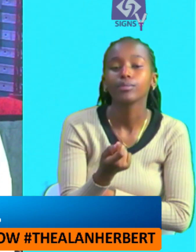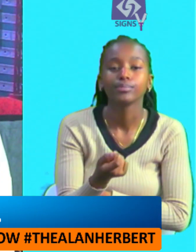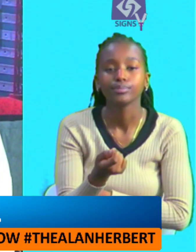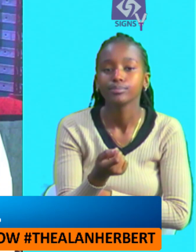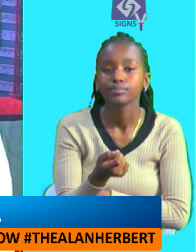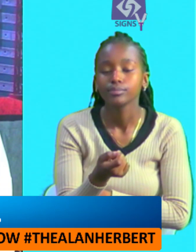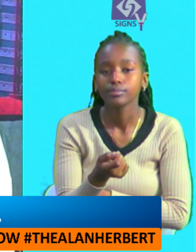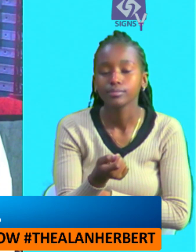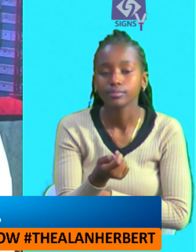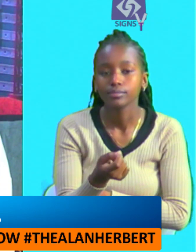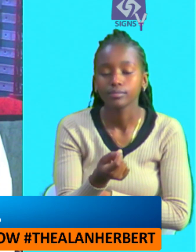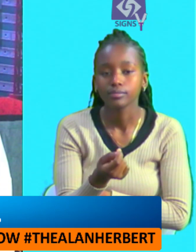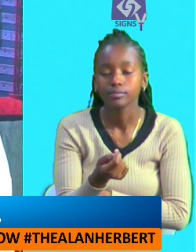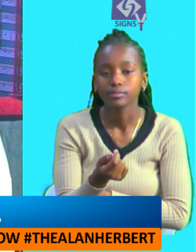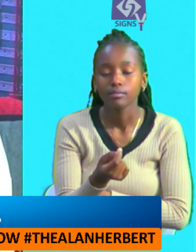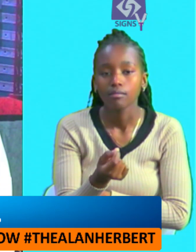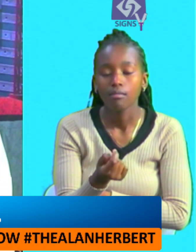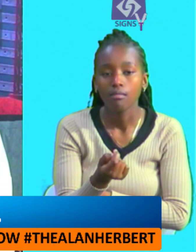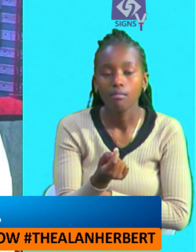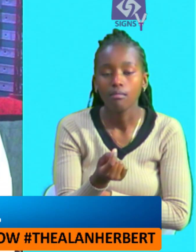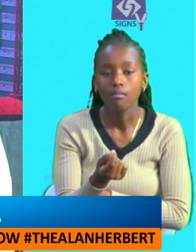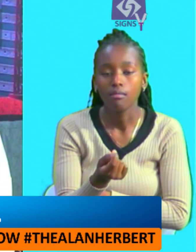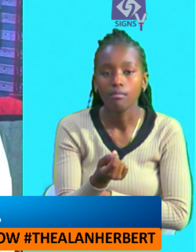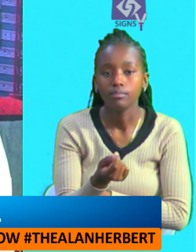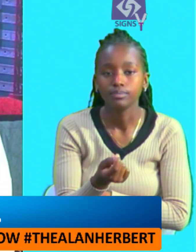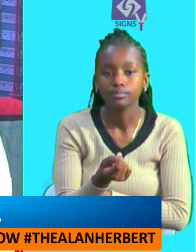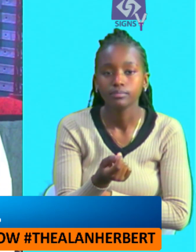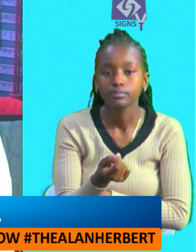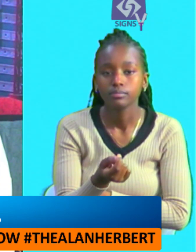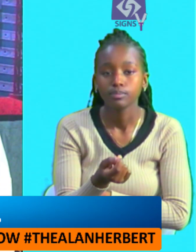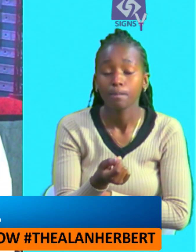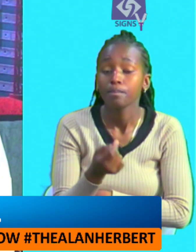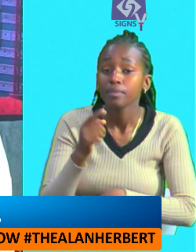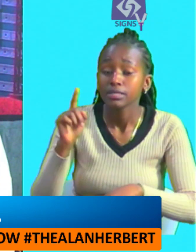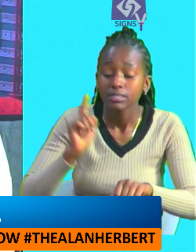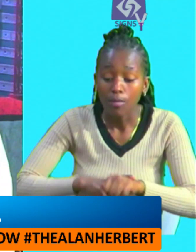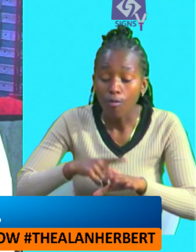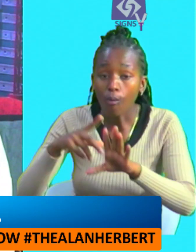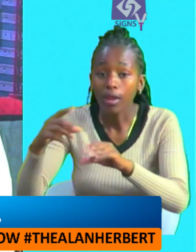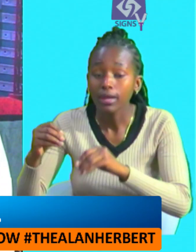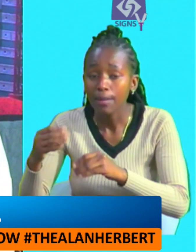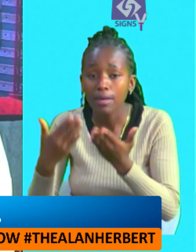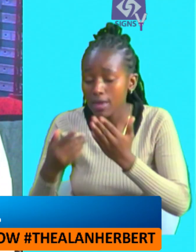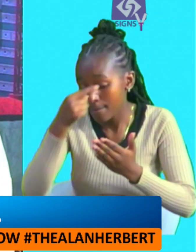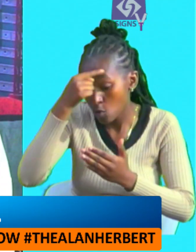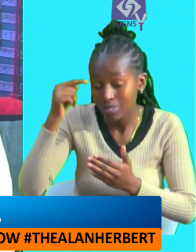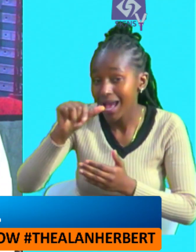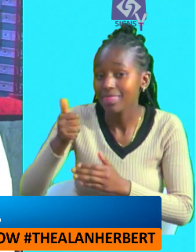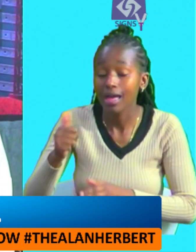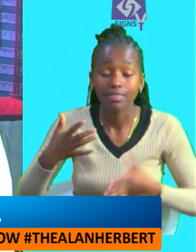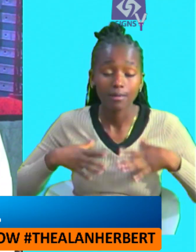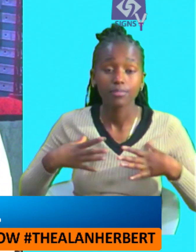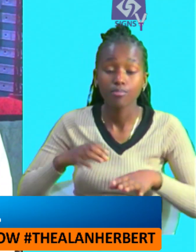other 35-year-olds are doing. You're doing what other 25-year-olds are doing. So you're not living